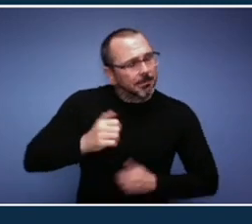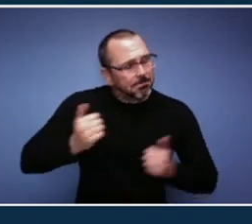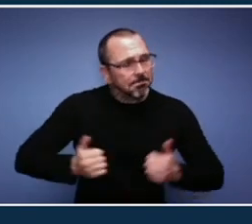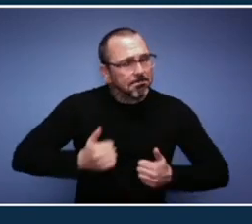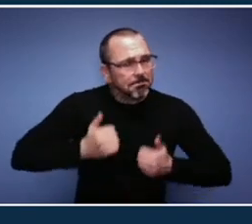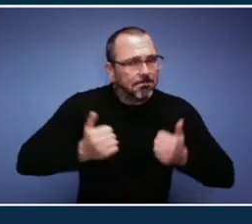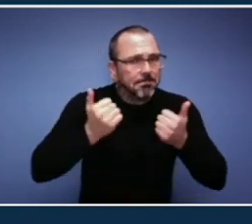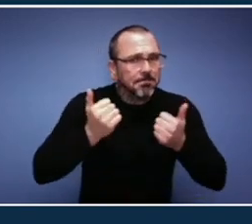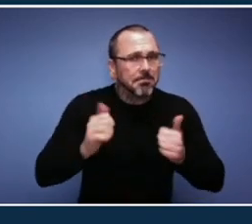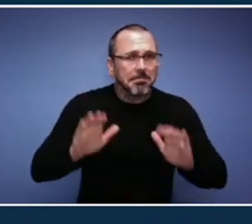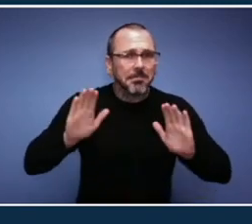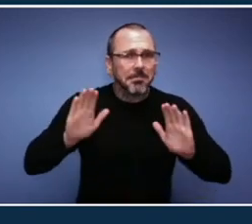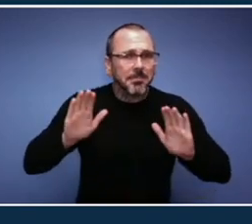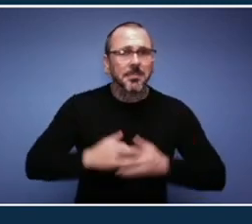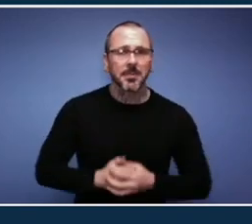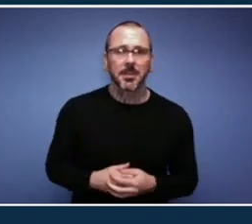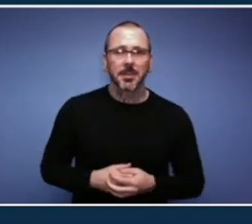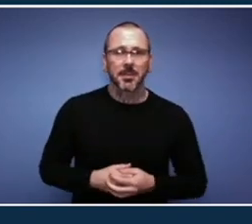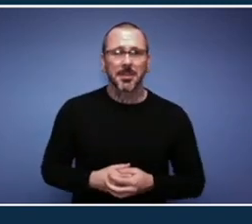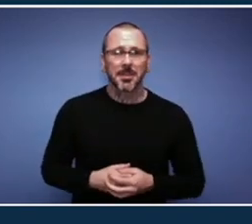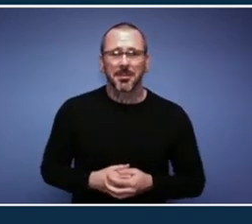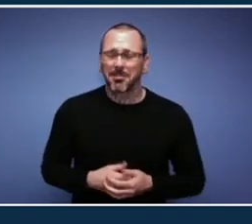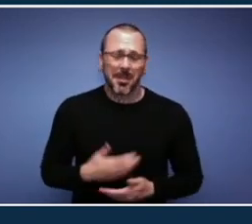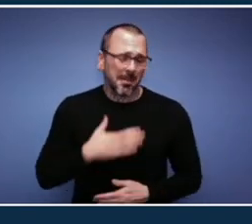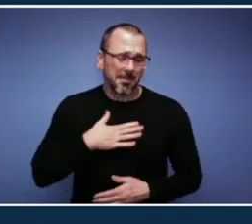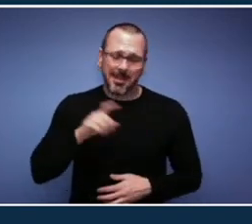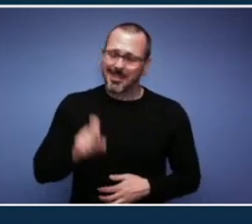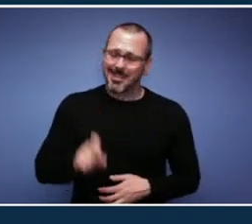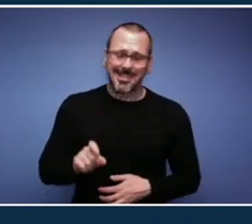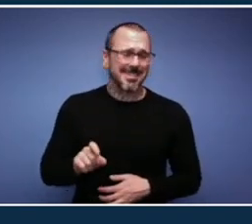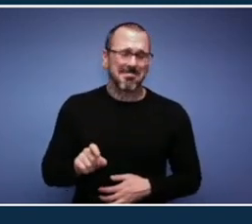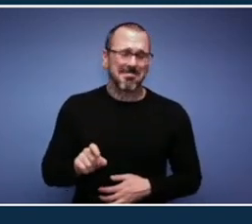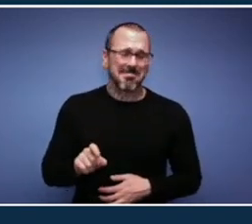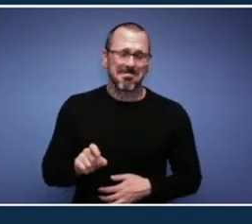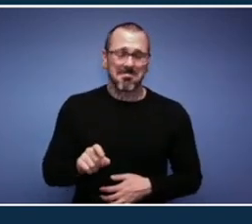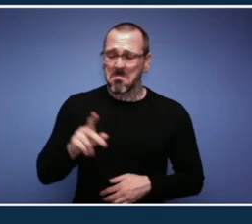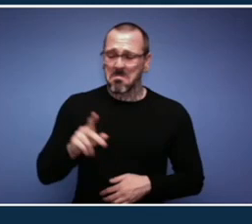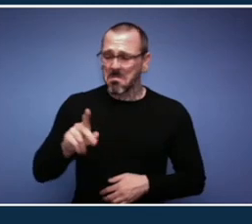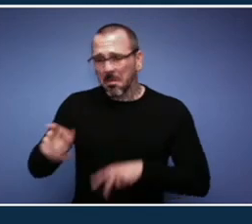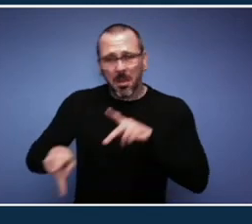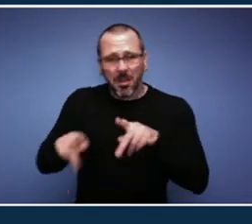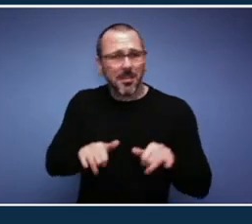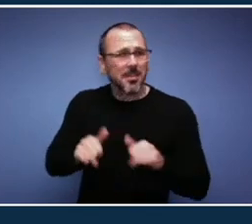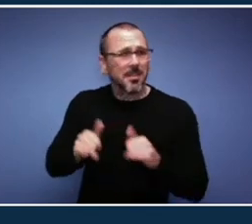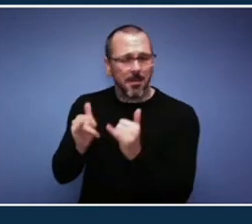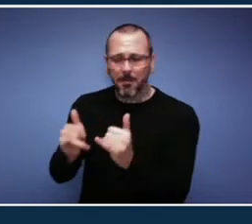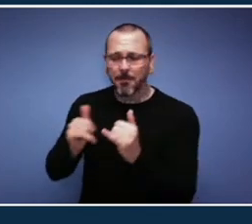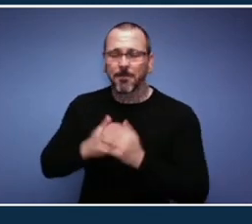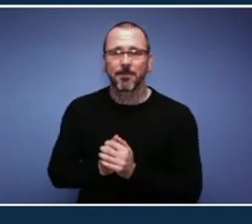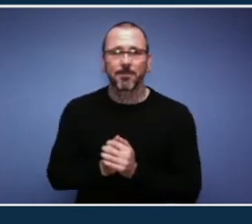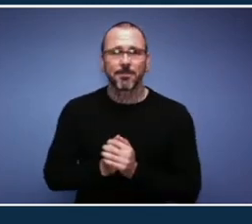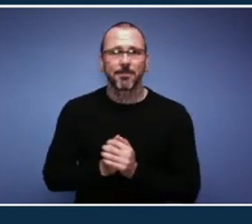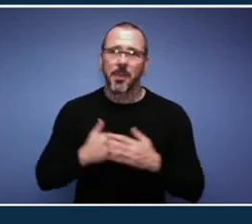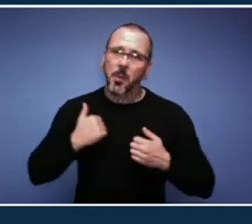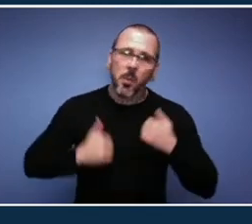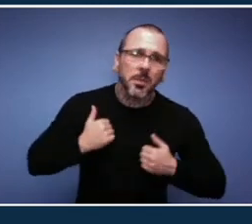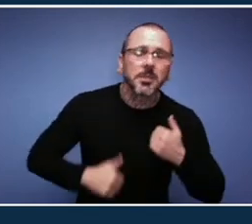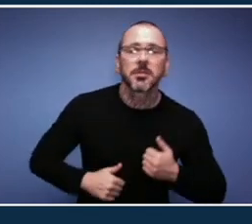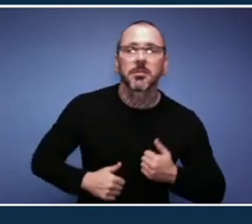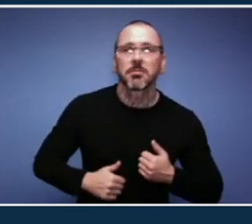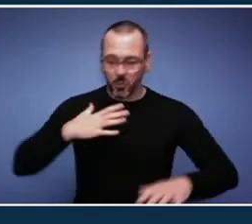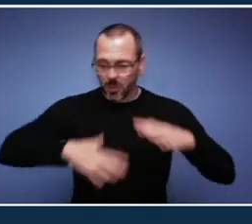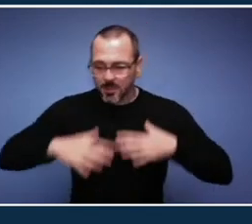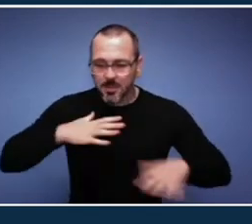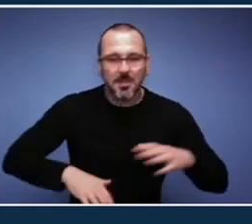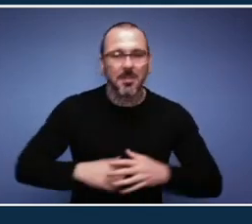to be washed, dressed, and all that good stuff, but I also need to be around people who